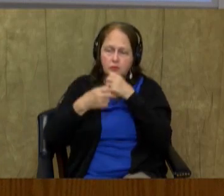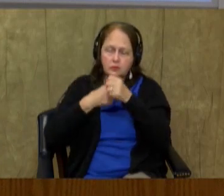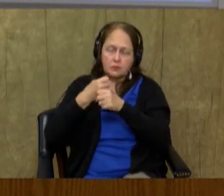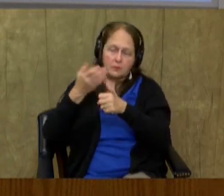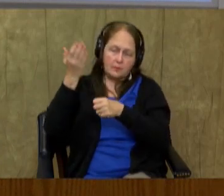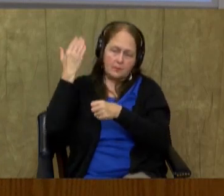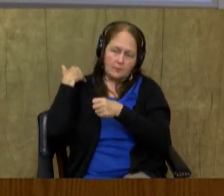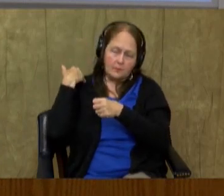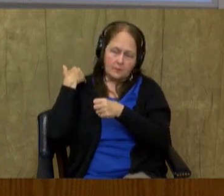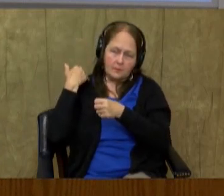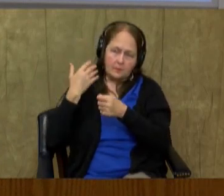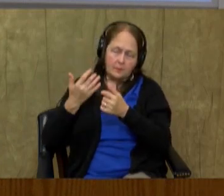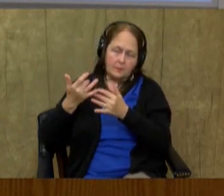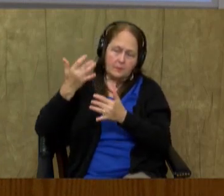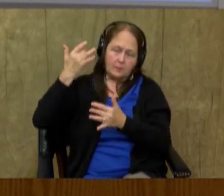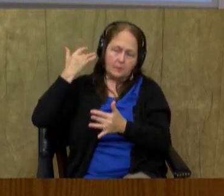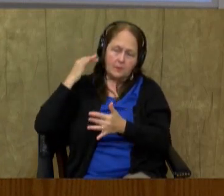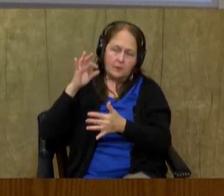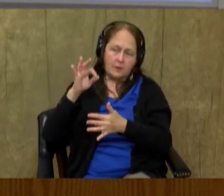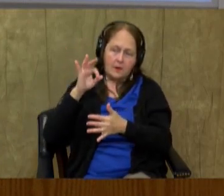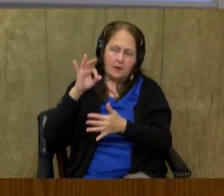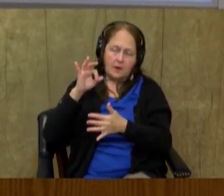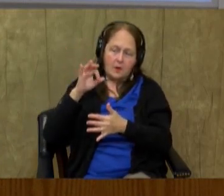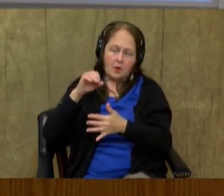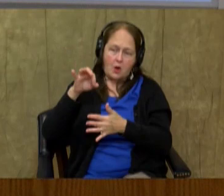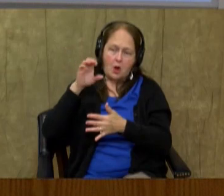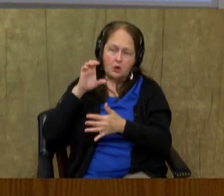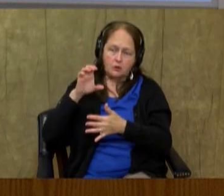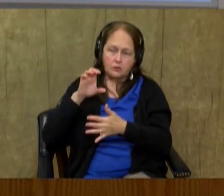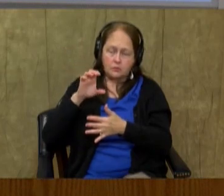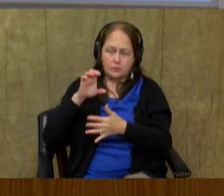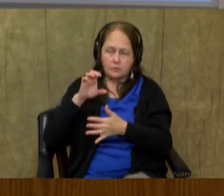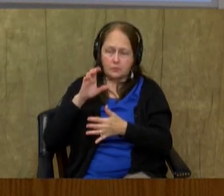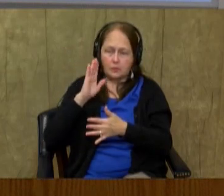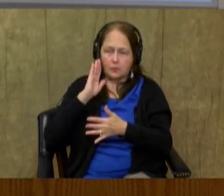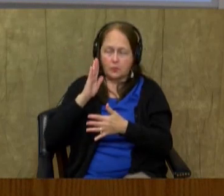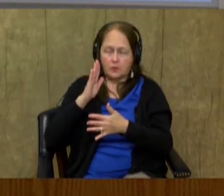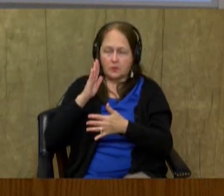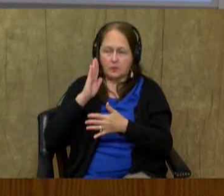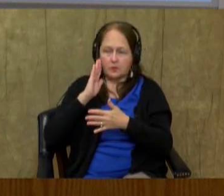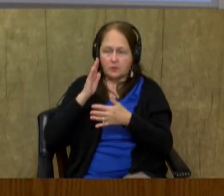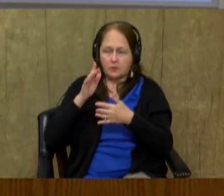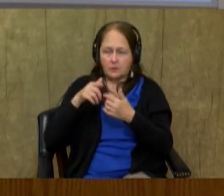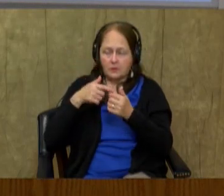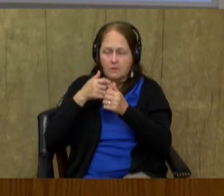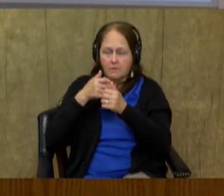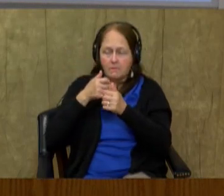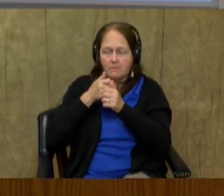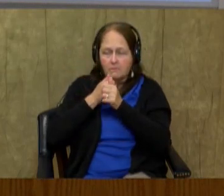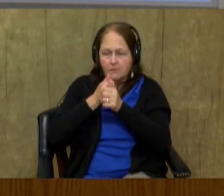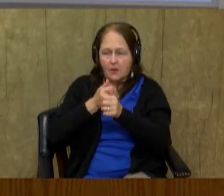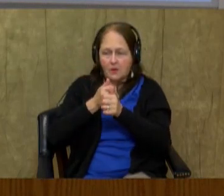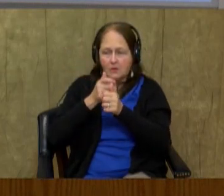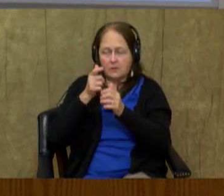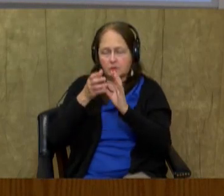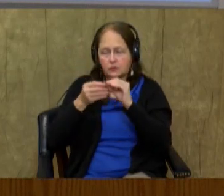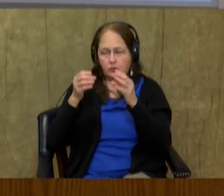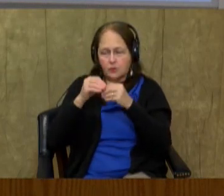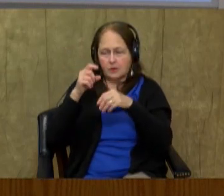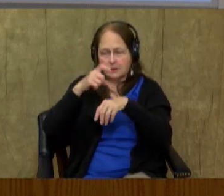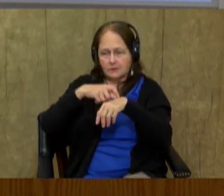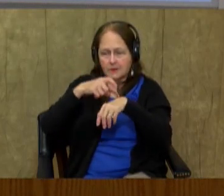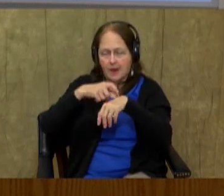phrase, something about way back in the 1900s. So as we kind of follow this story, I really want us to focus on timeline